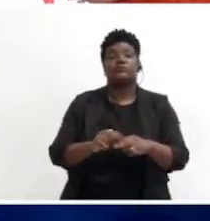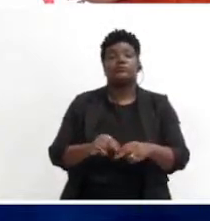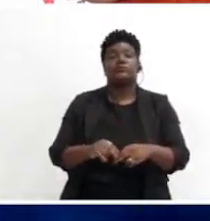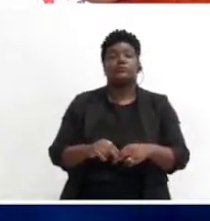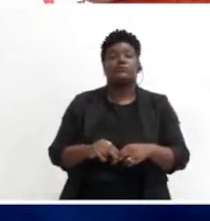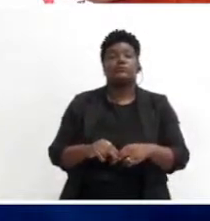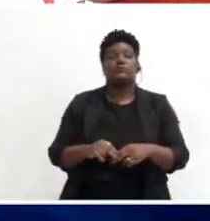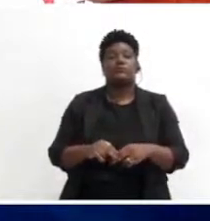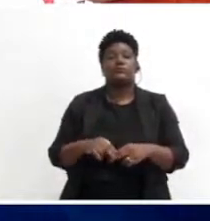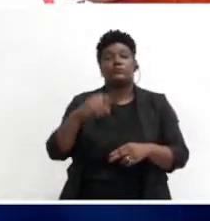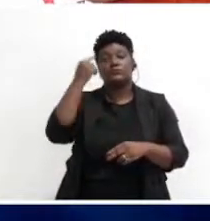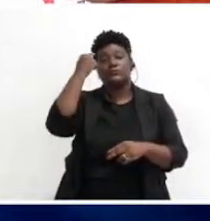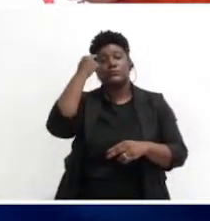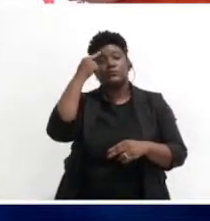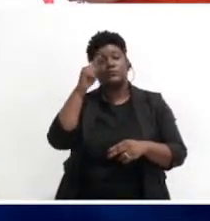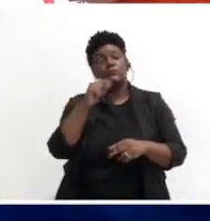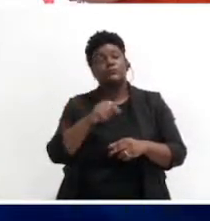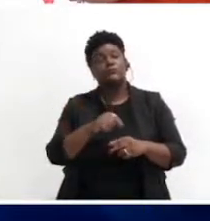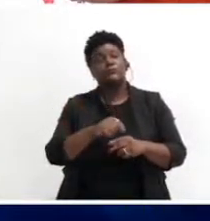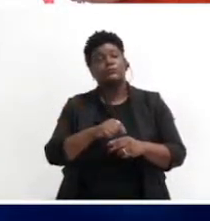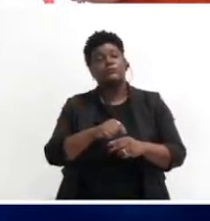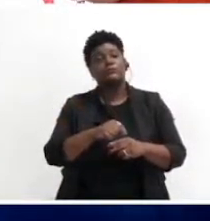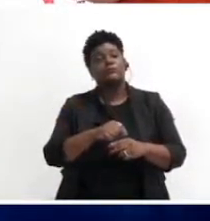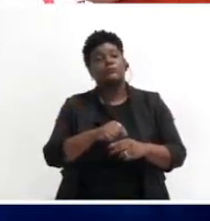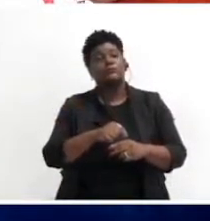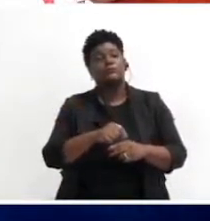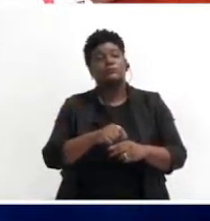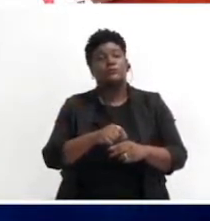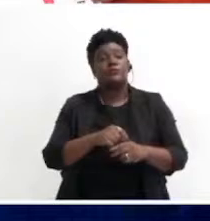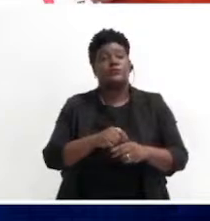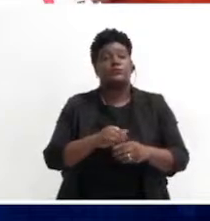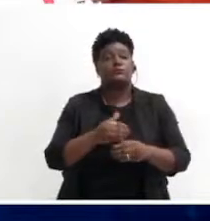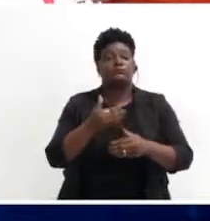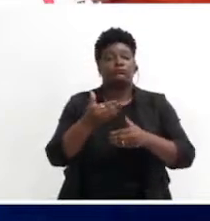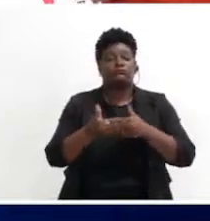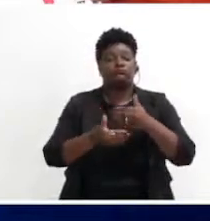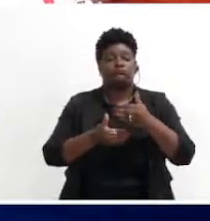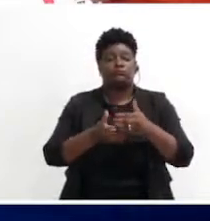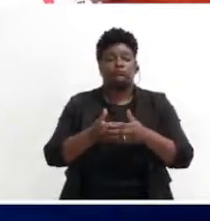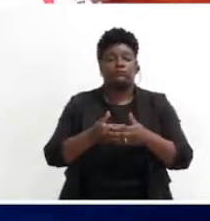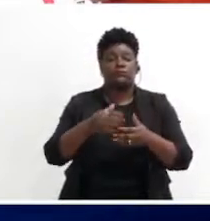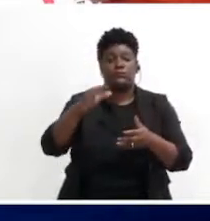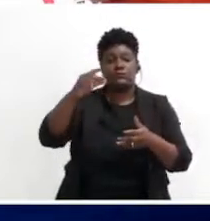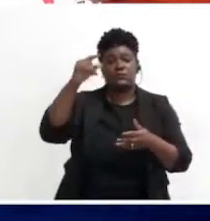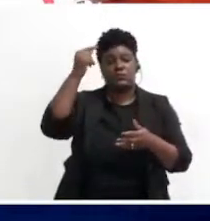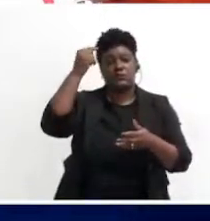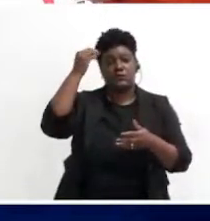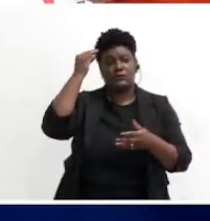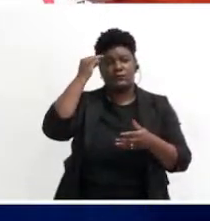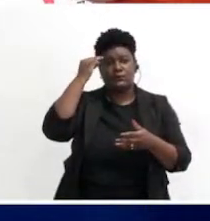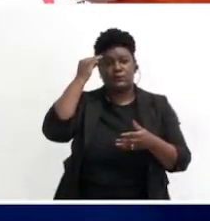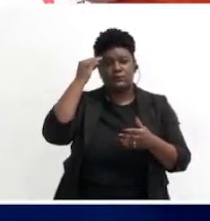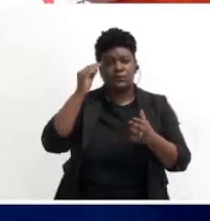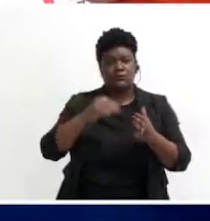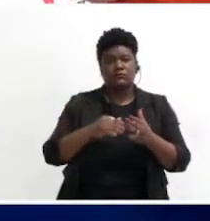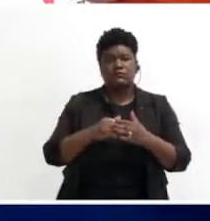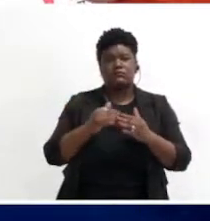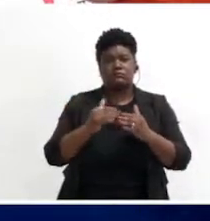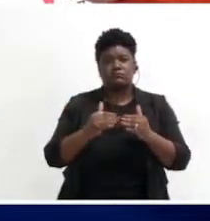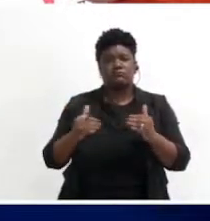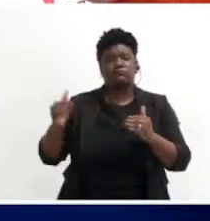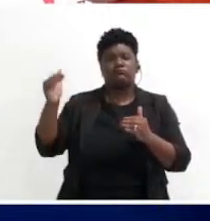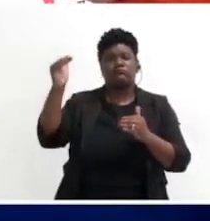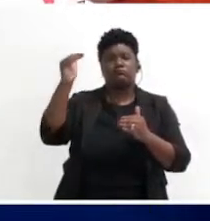something called a high bandwidth memory, or HBM. Where numbers of DRAM are